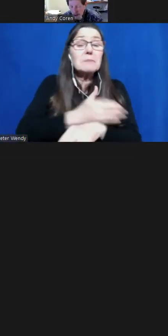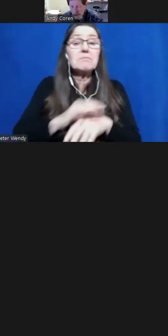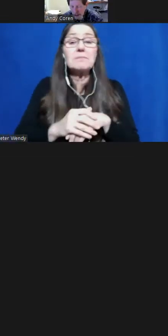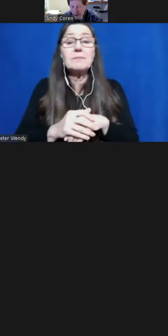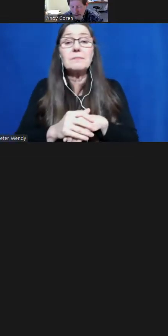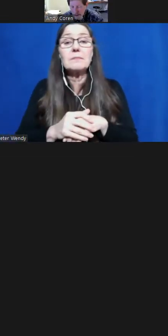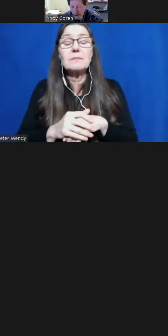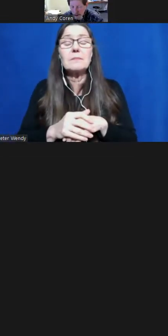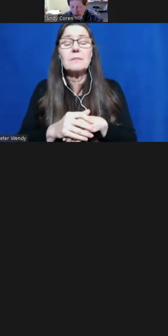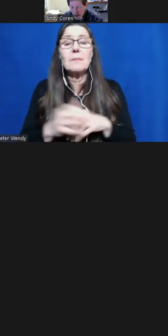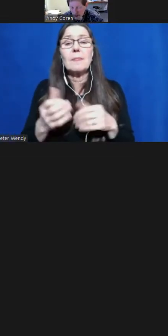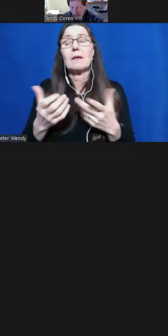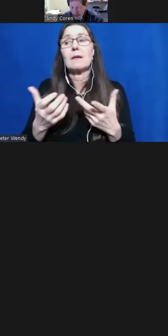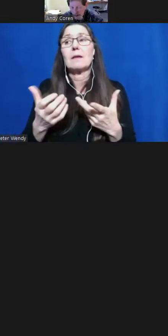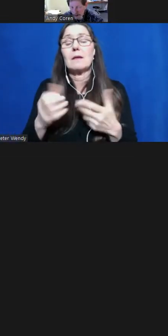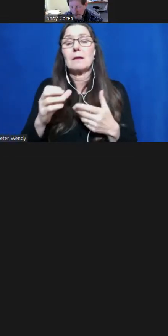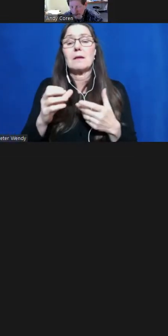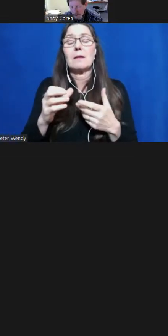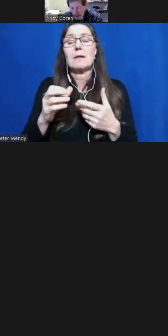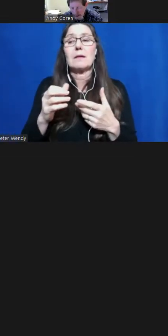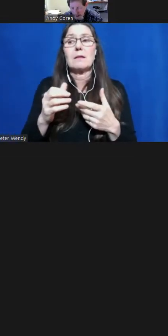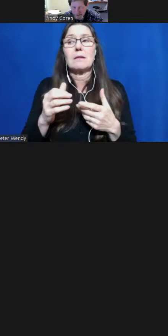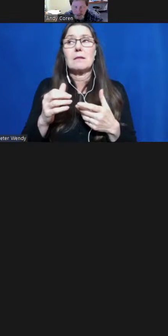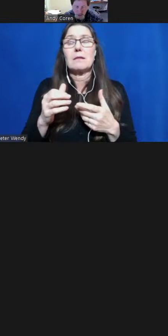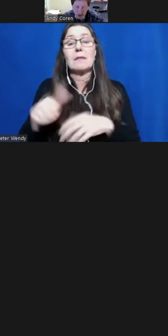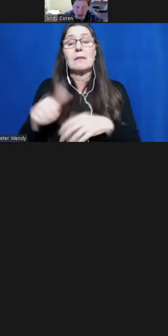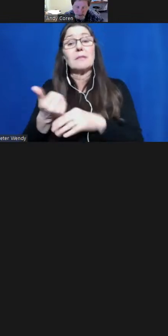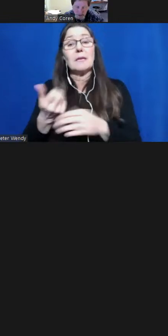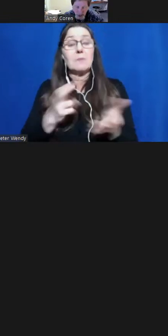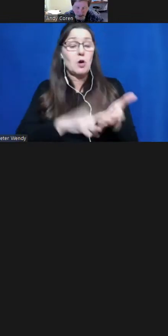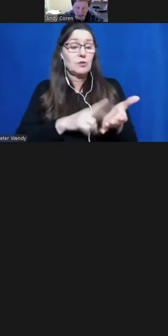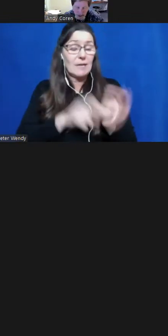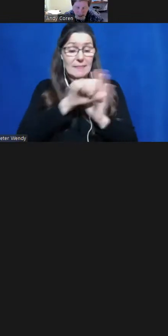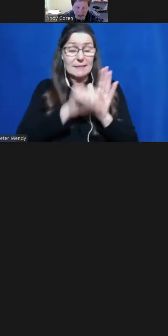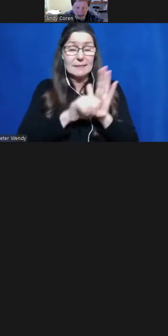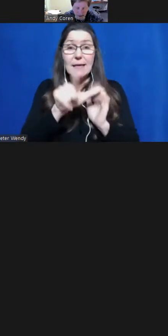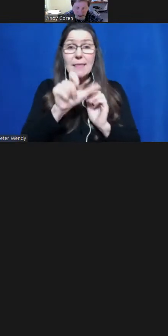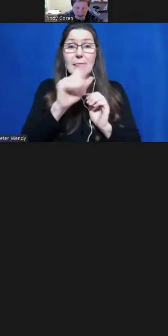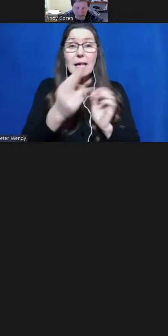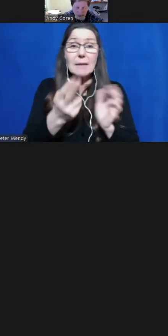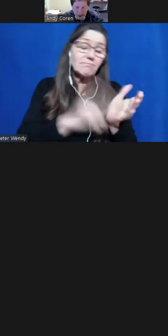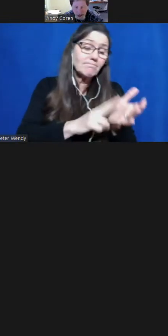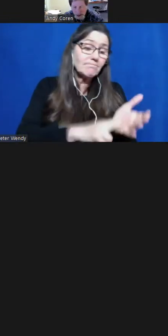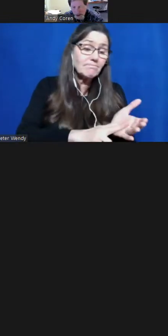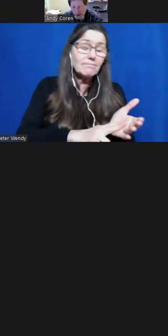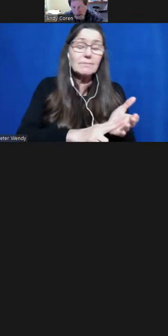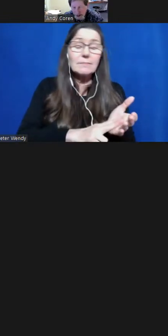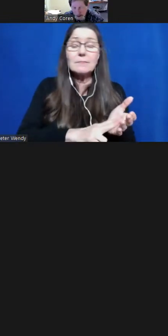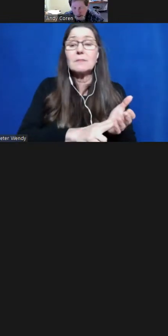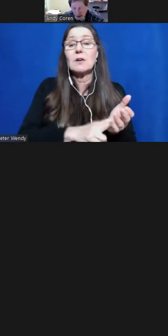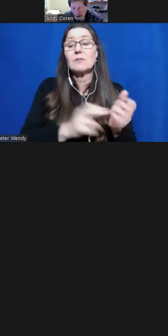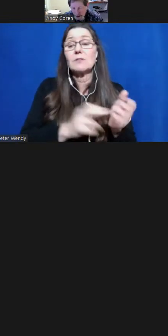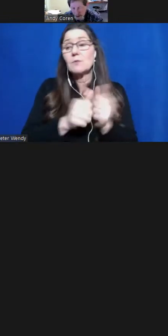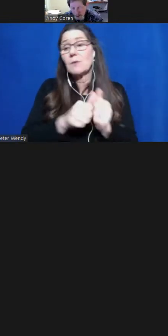made contracts, the state labs with private and academic labs to try and